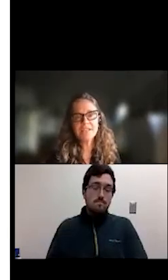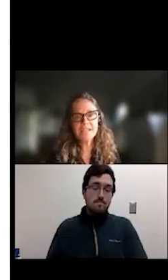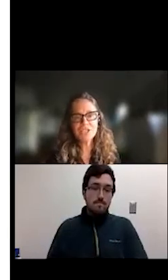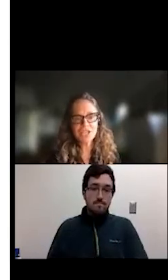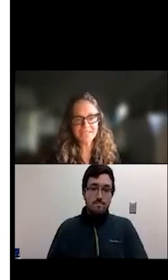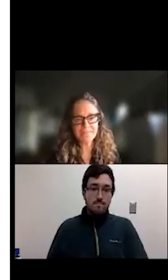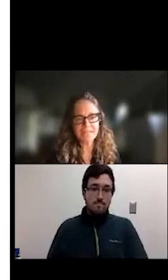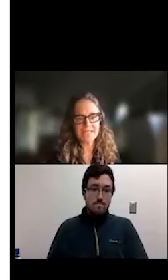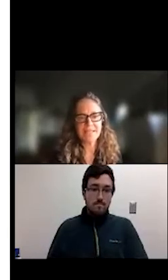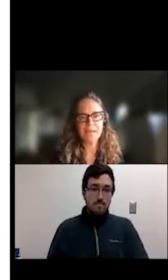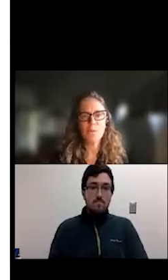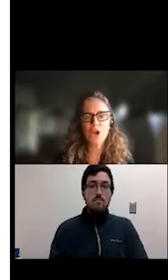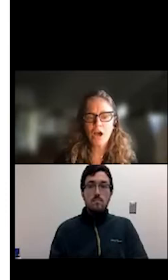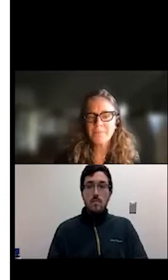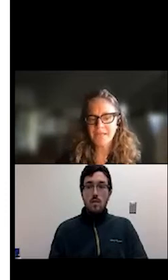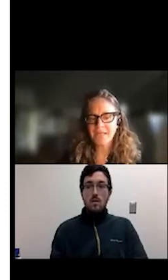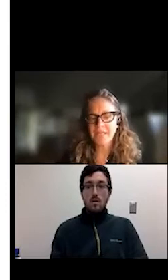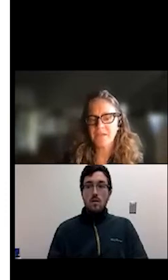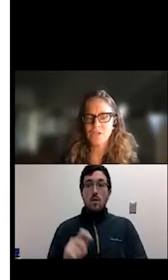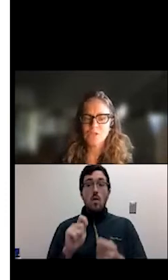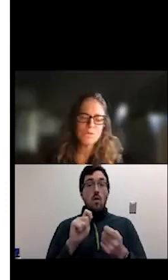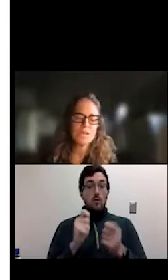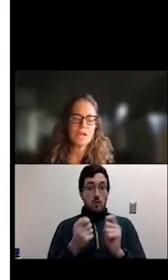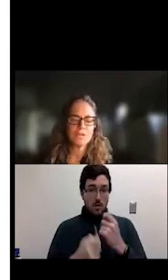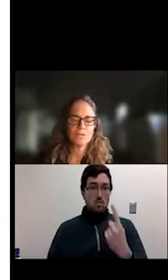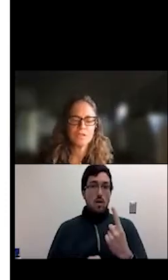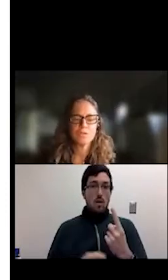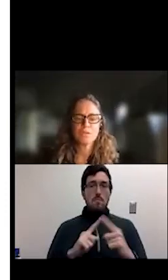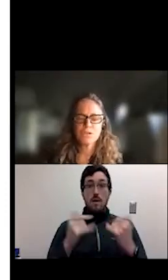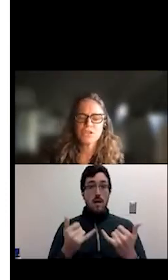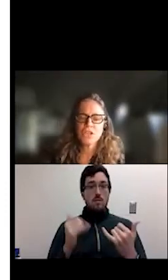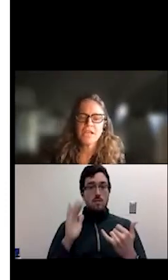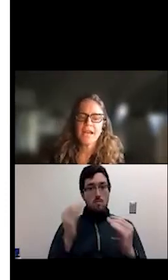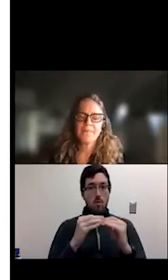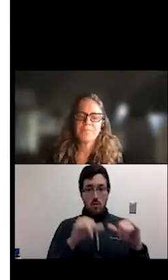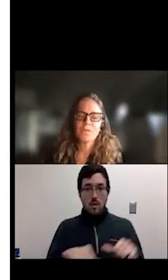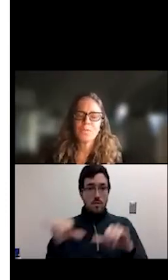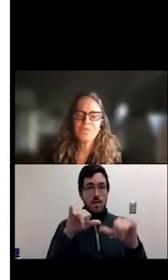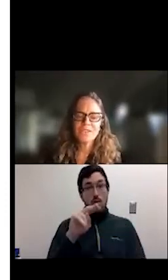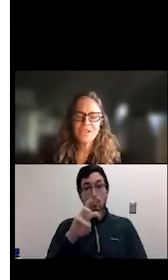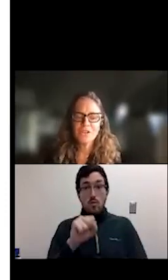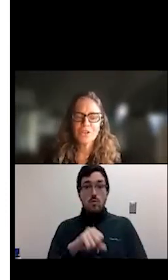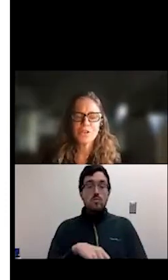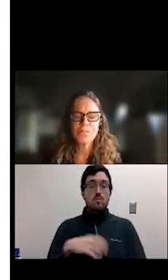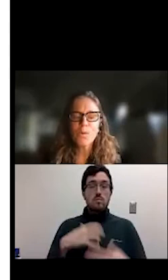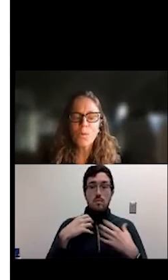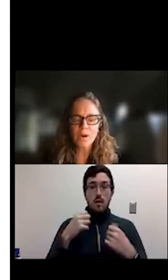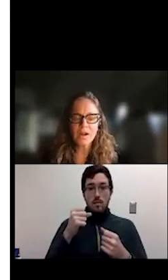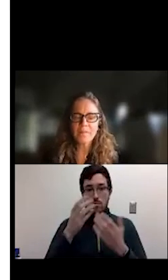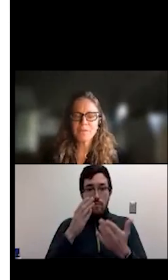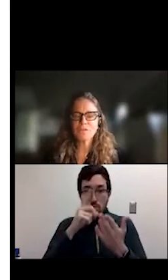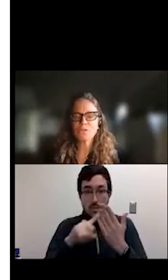So beyond adjustment, I think more common in the news and health services research, we've actually